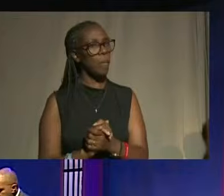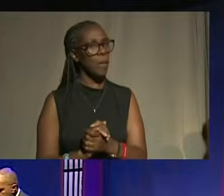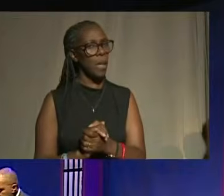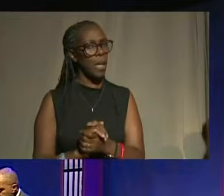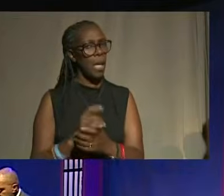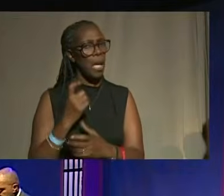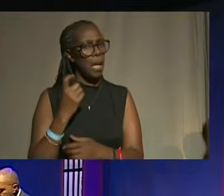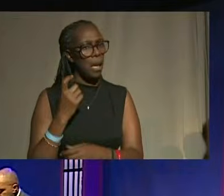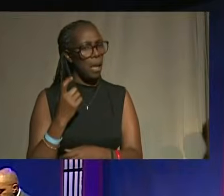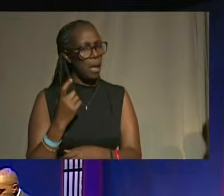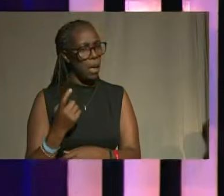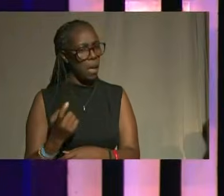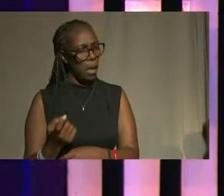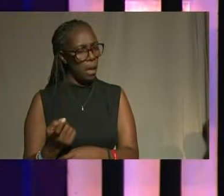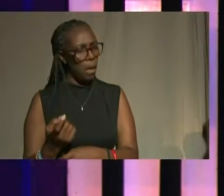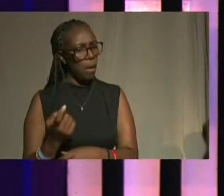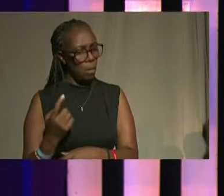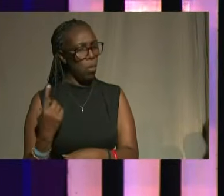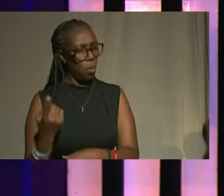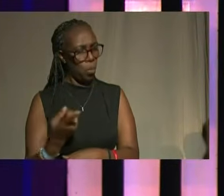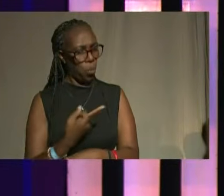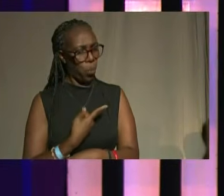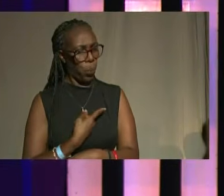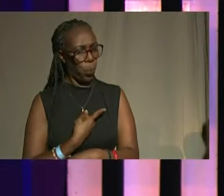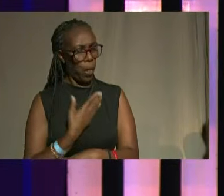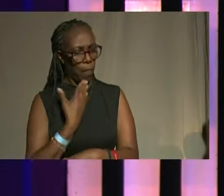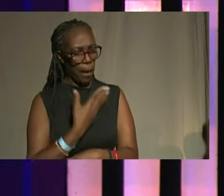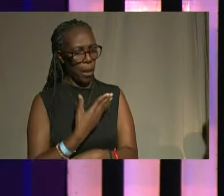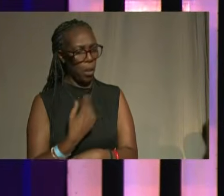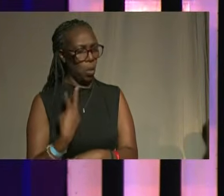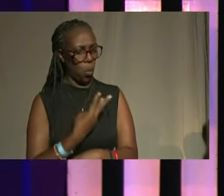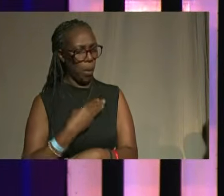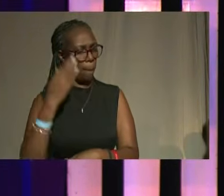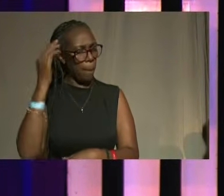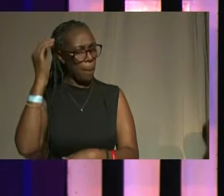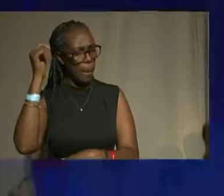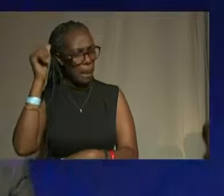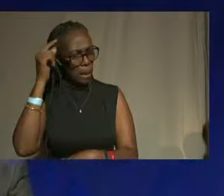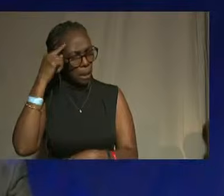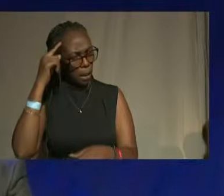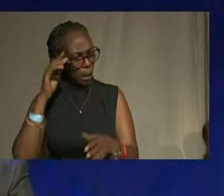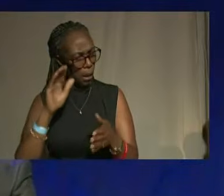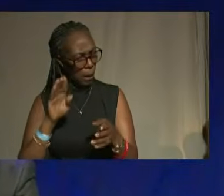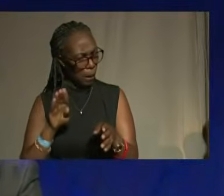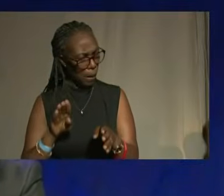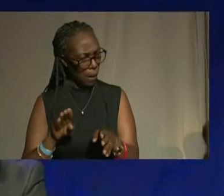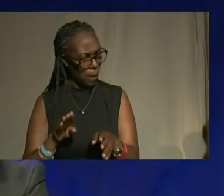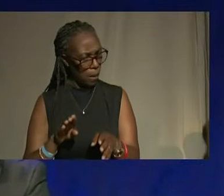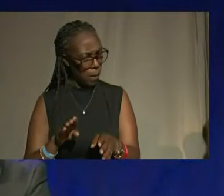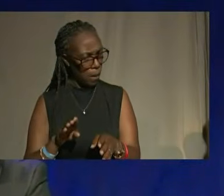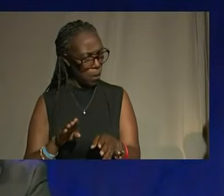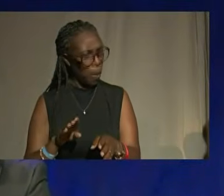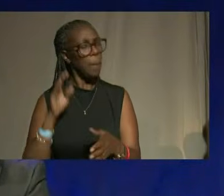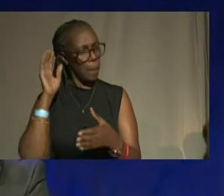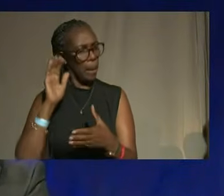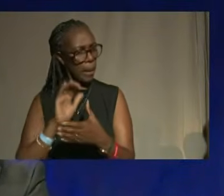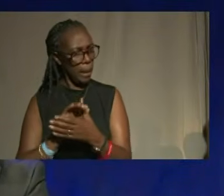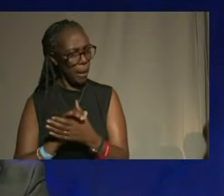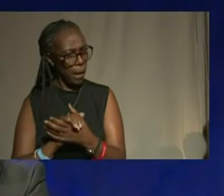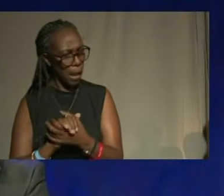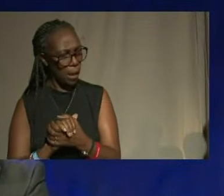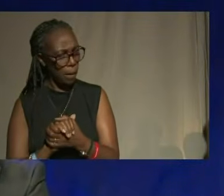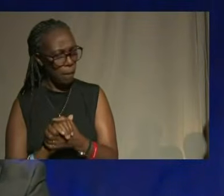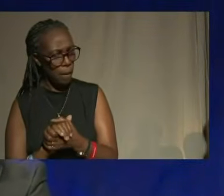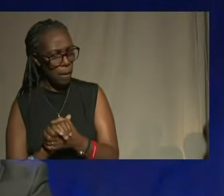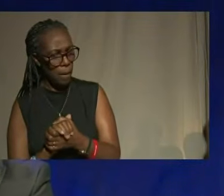the 3.5 million threshold increase that was recently announced is nothing but a Sam-Fi political scam. In the beginning, it